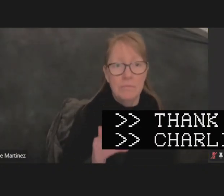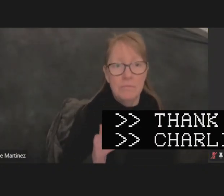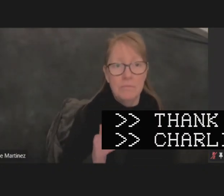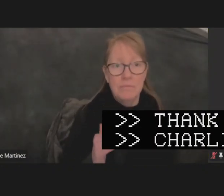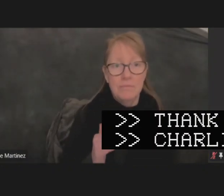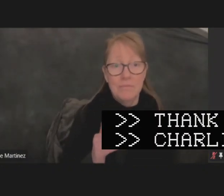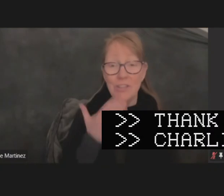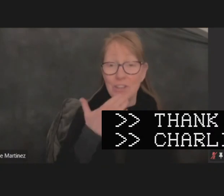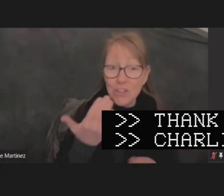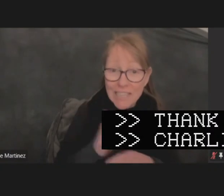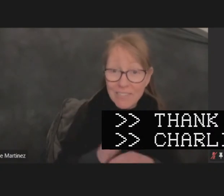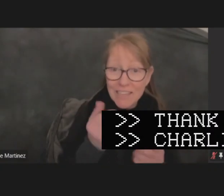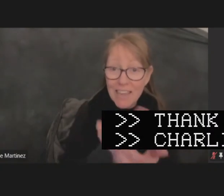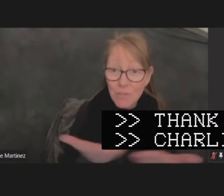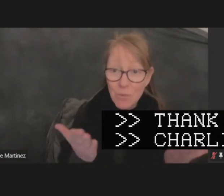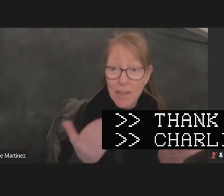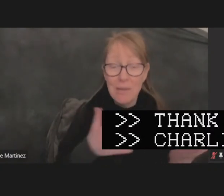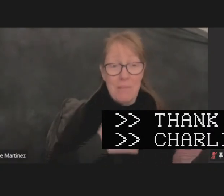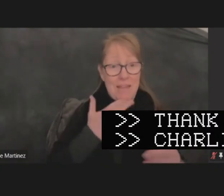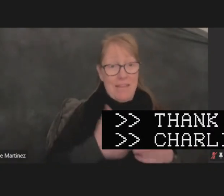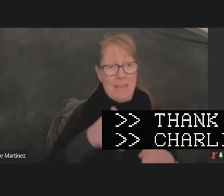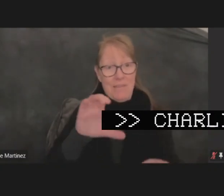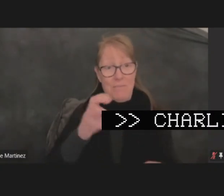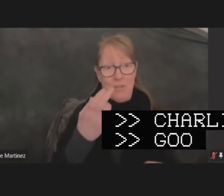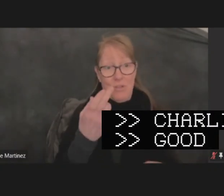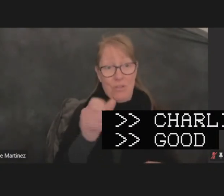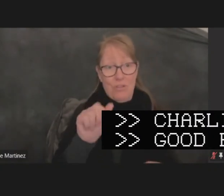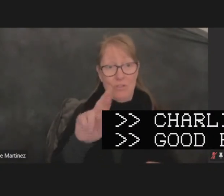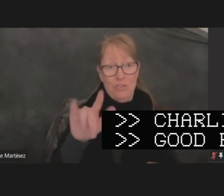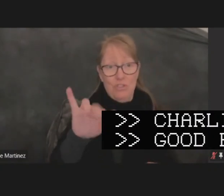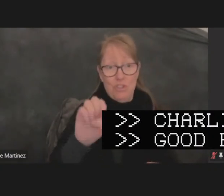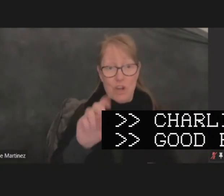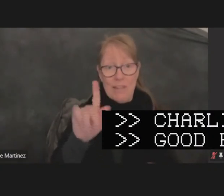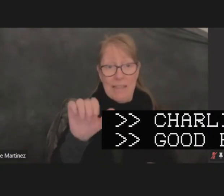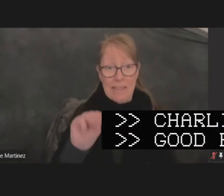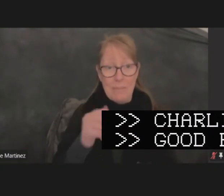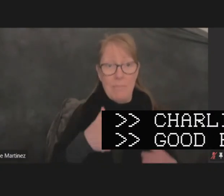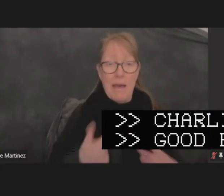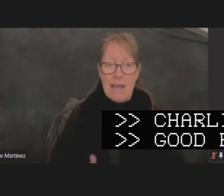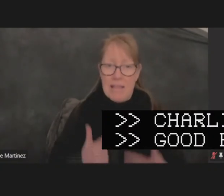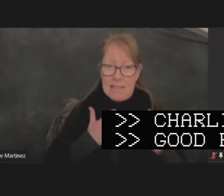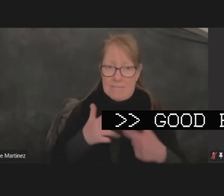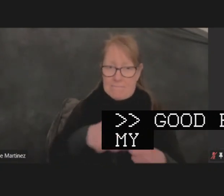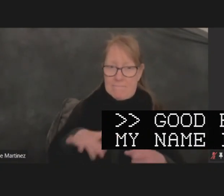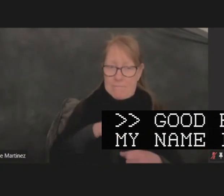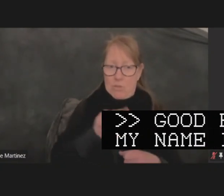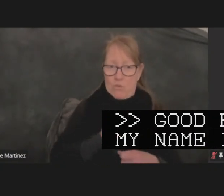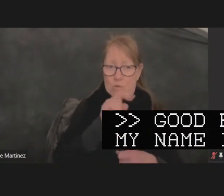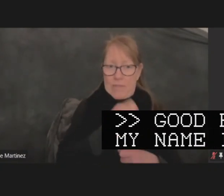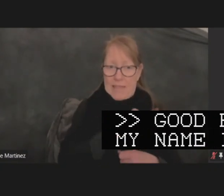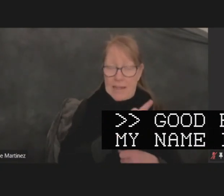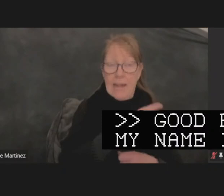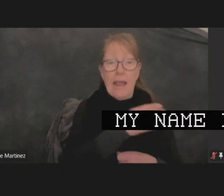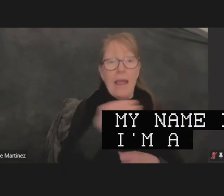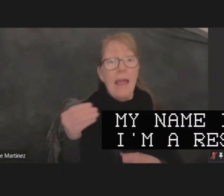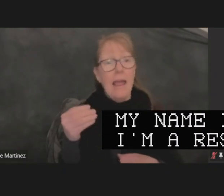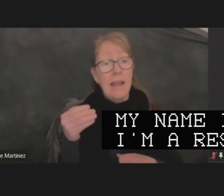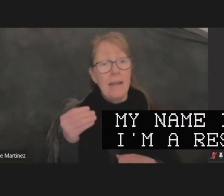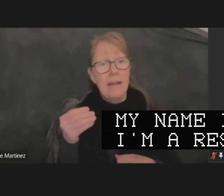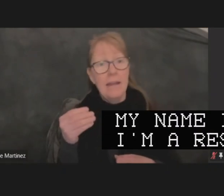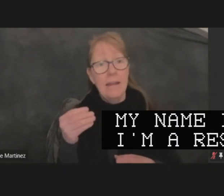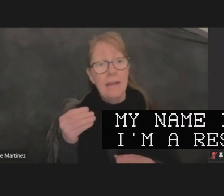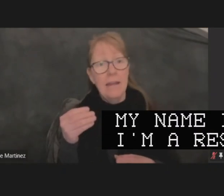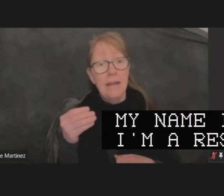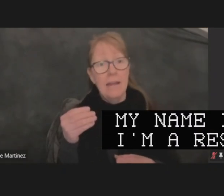Good evening, everyone. My name is Charlie Kim. I am a resident of the North End. I am on the